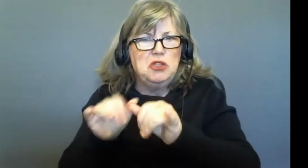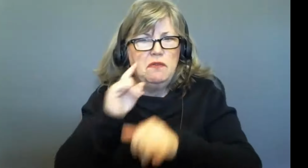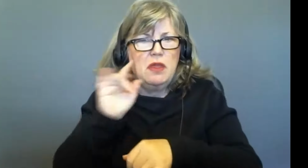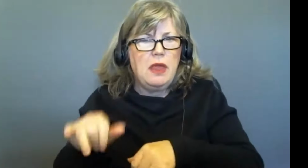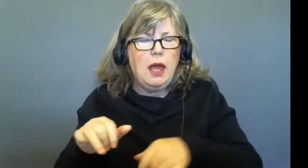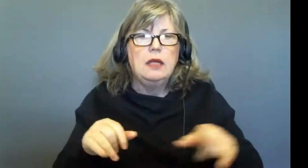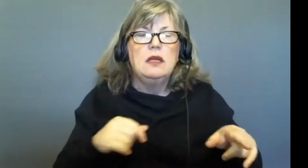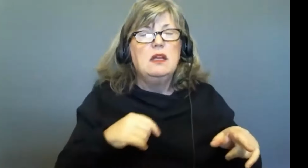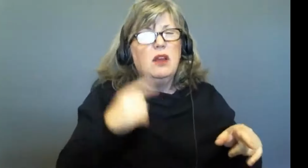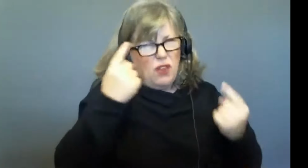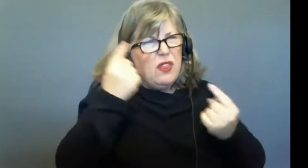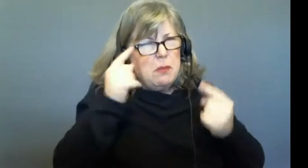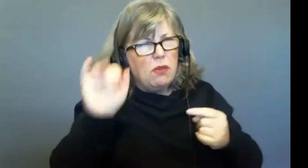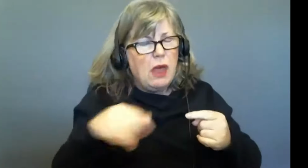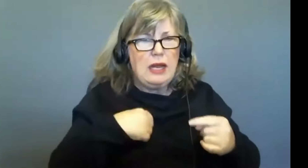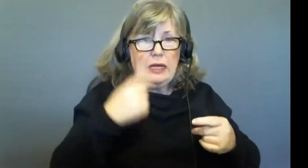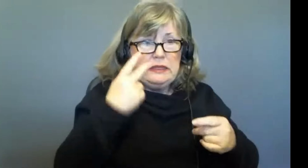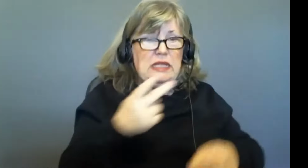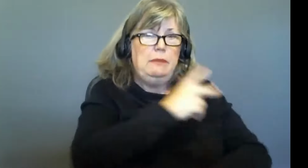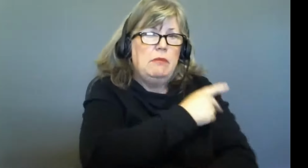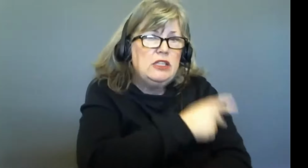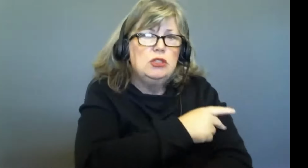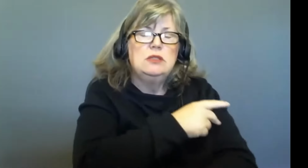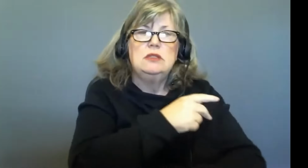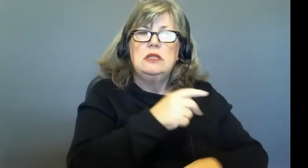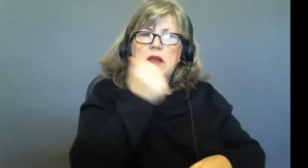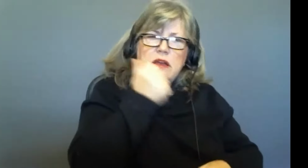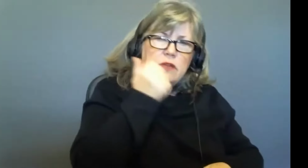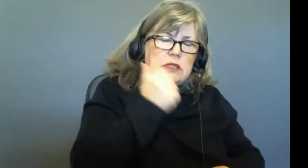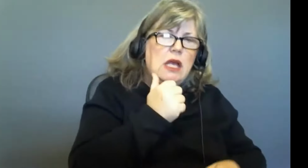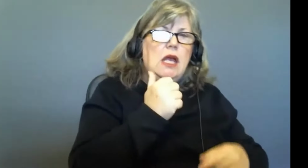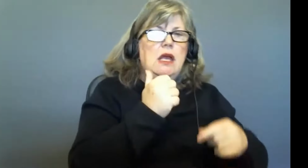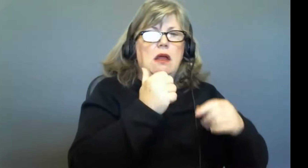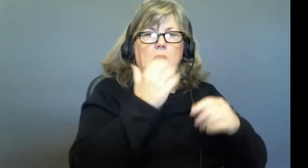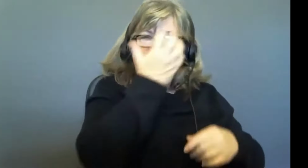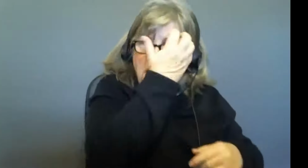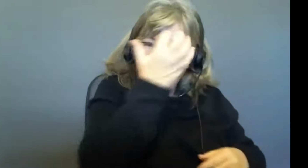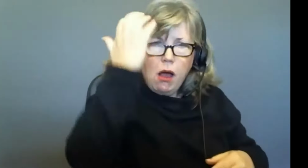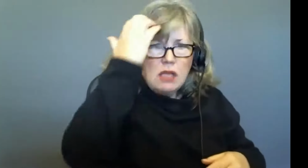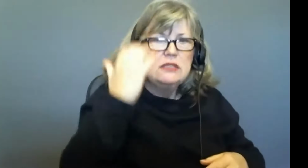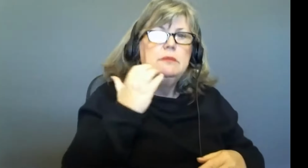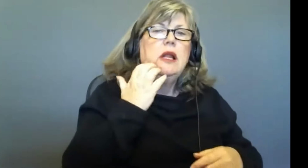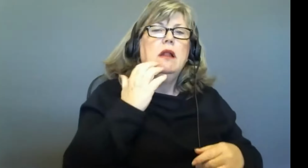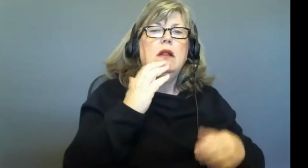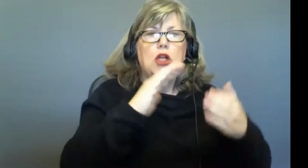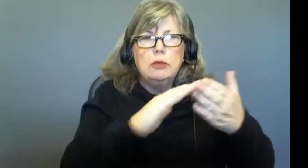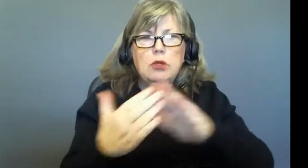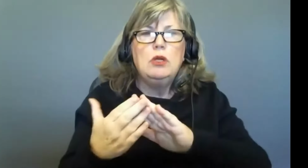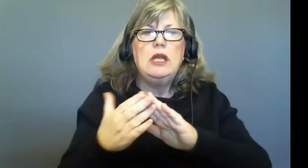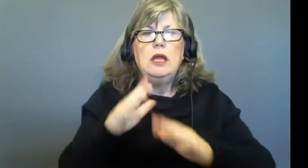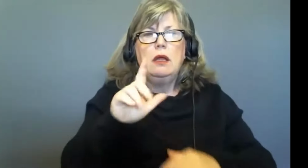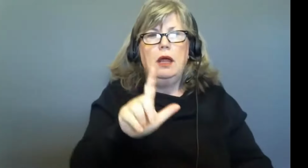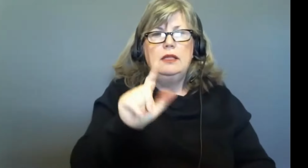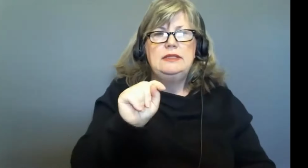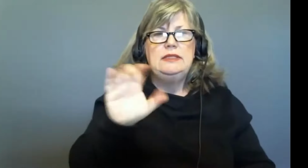I see patients every single day in the hospital, in the community, and in long-term care homes. And it